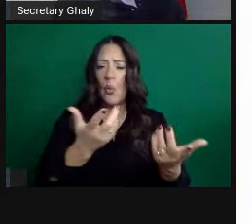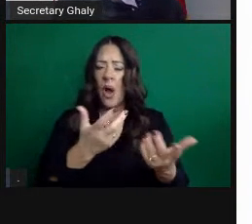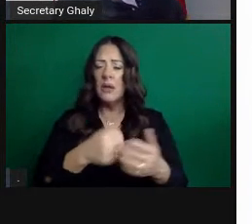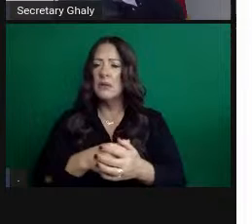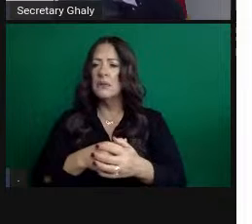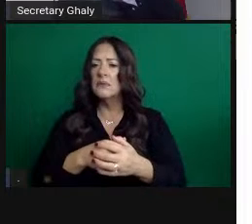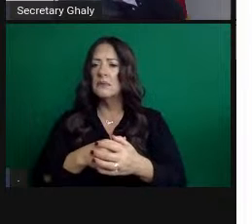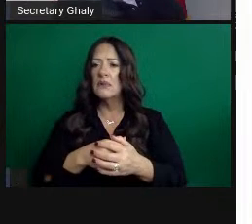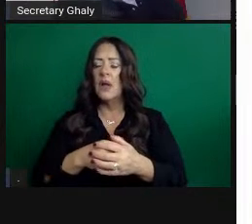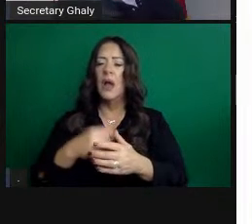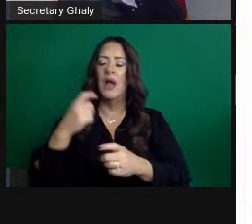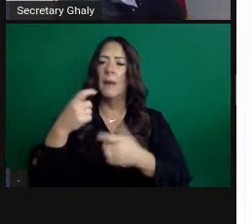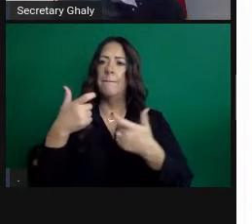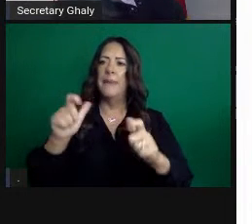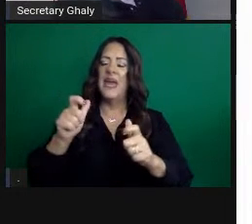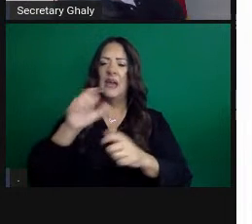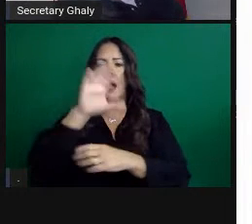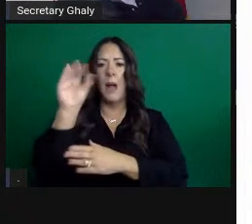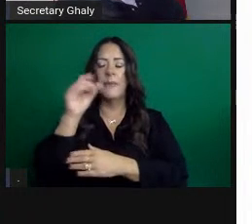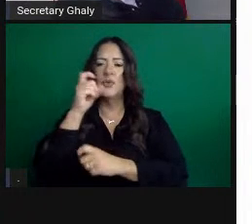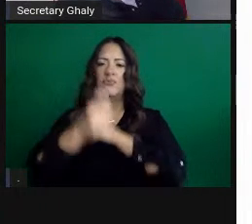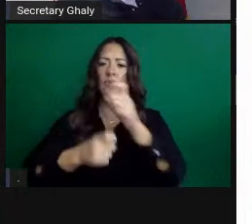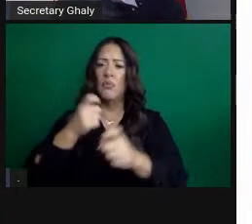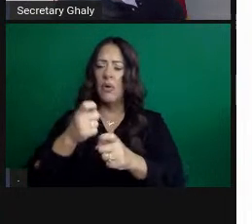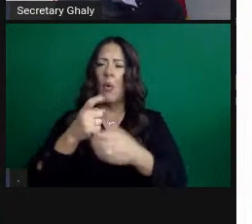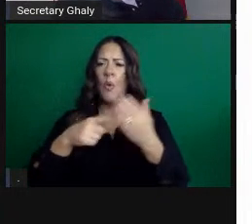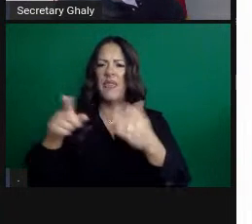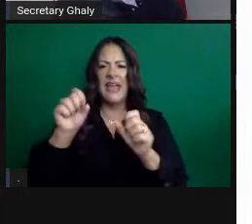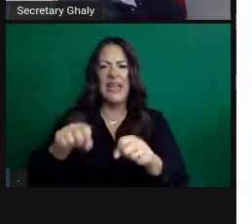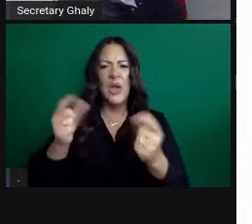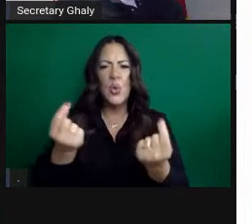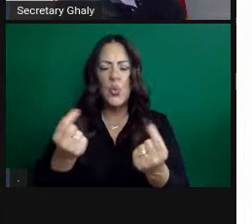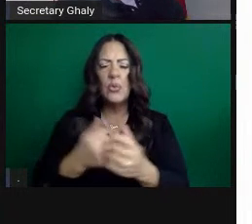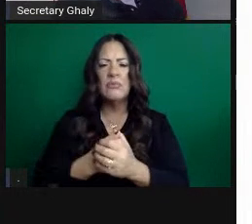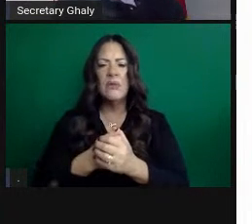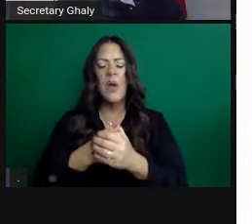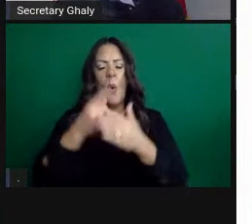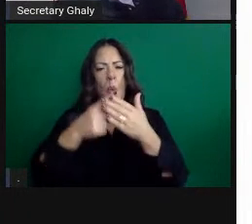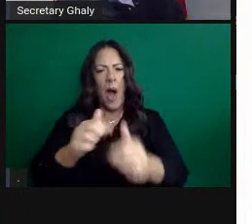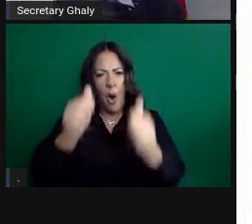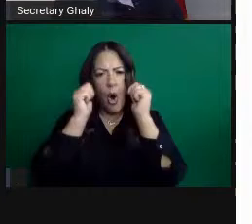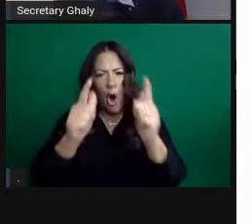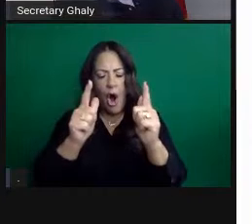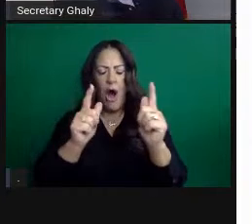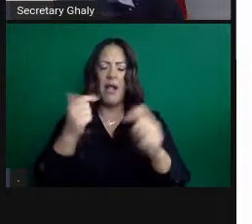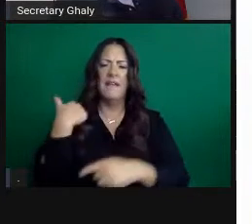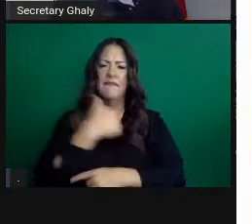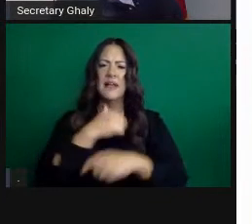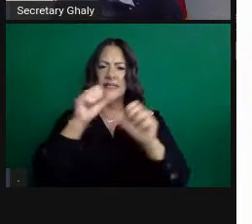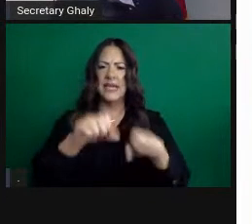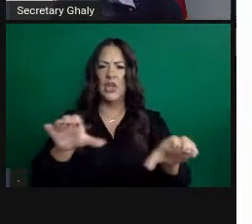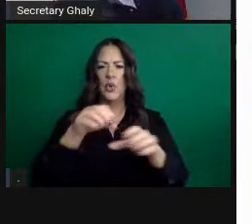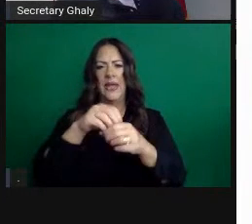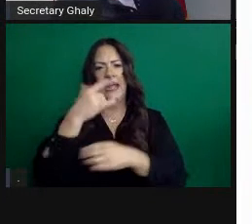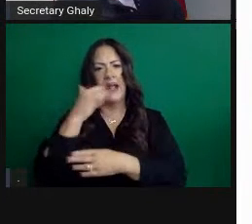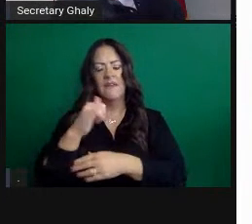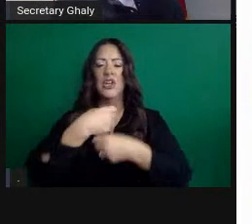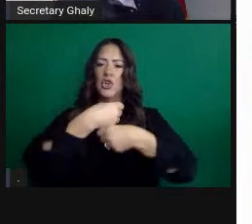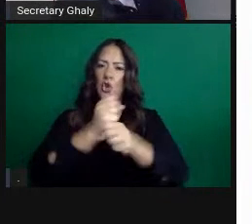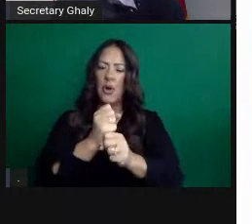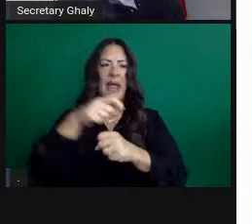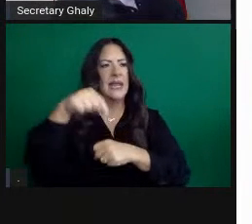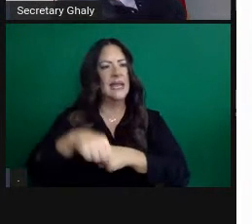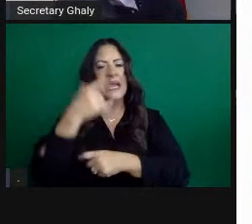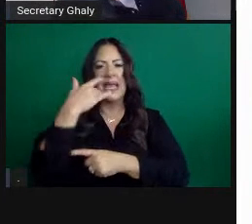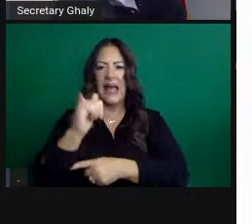can every community and every individual across California do to make sure we're creating a California